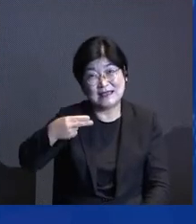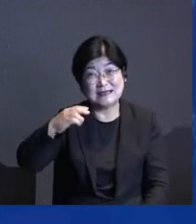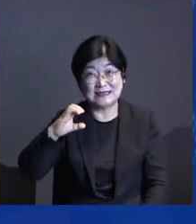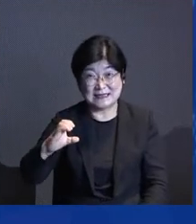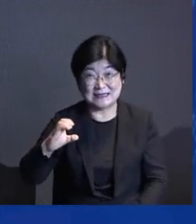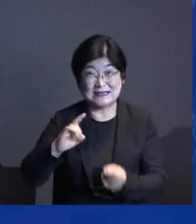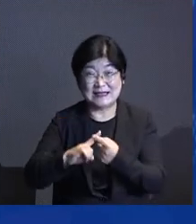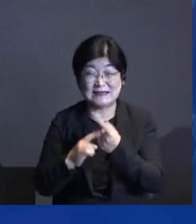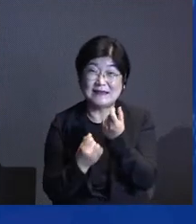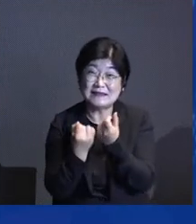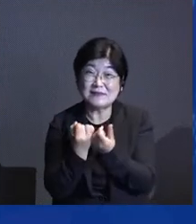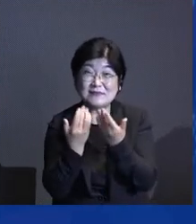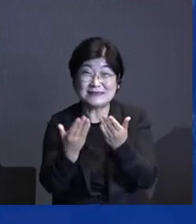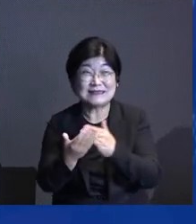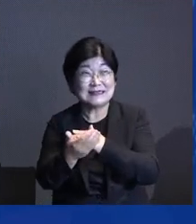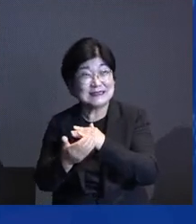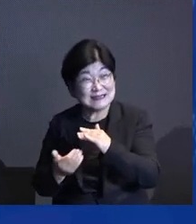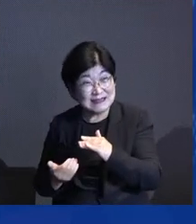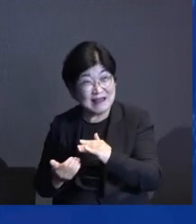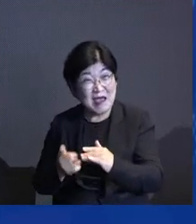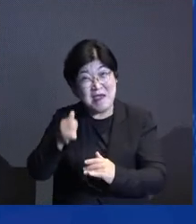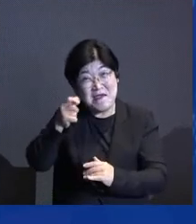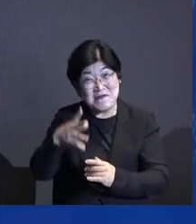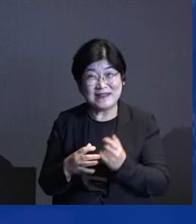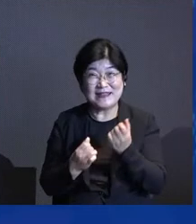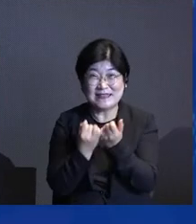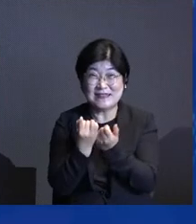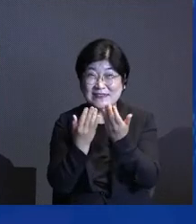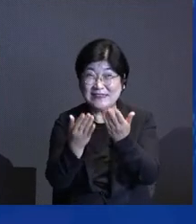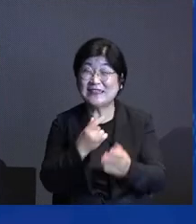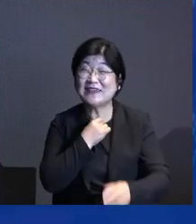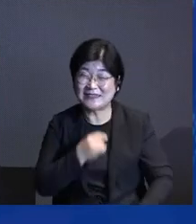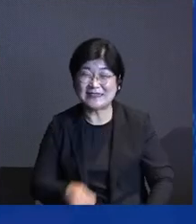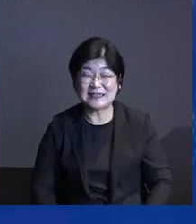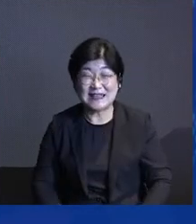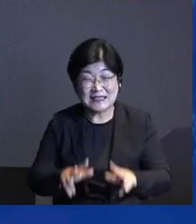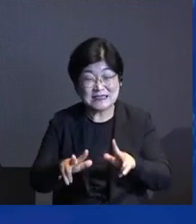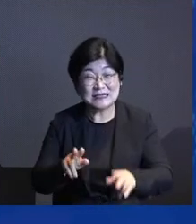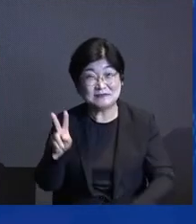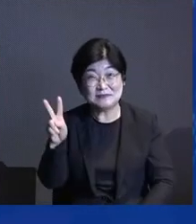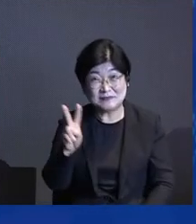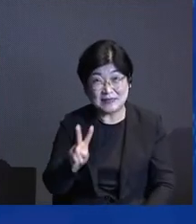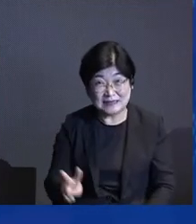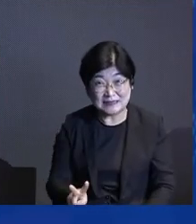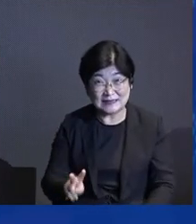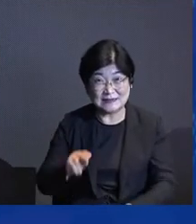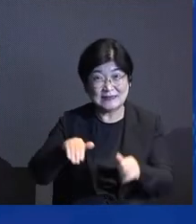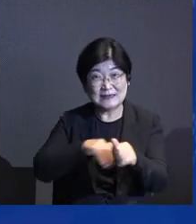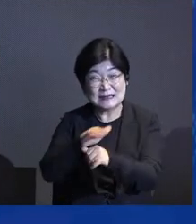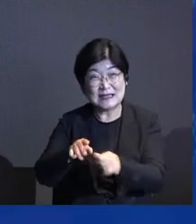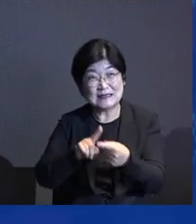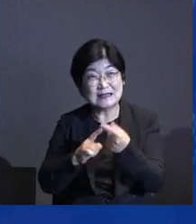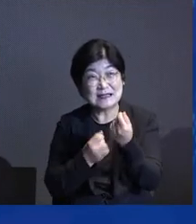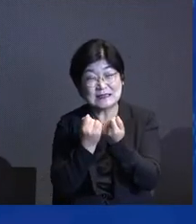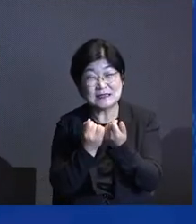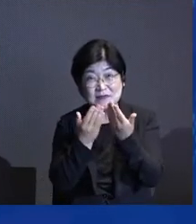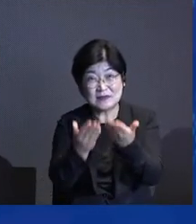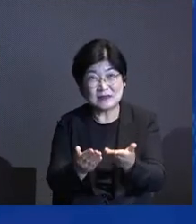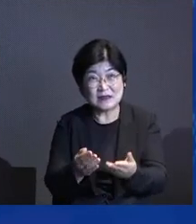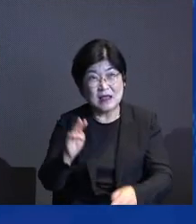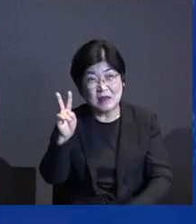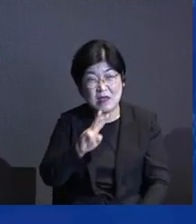for short, was established in the context that Vietnam is rapidly aging. In fact,